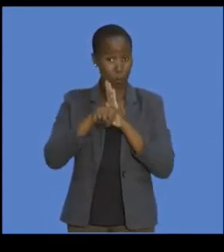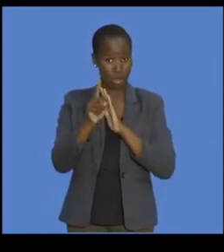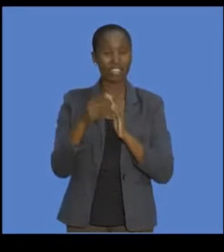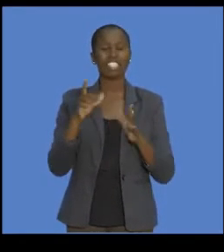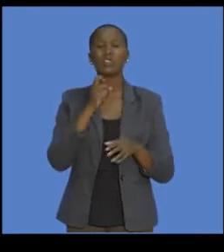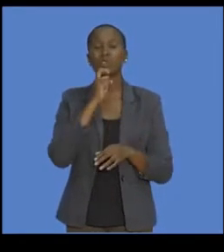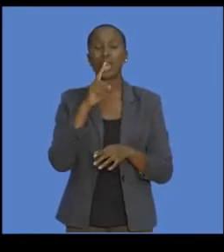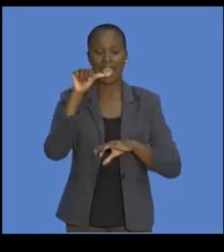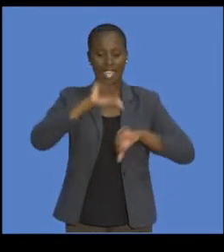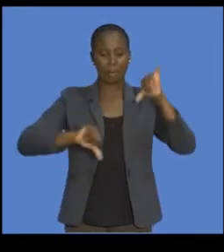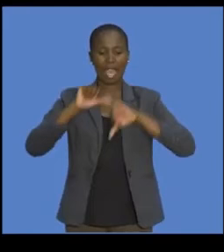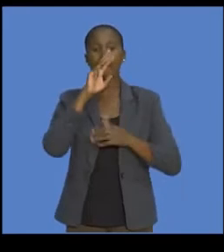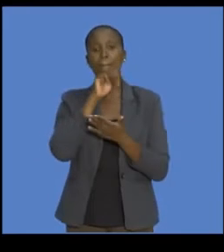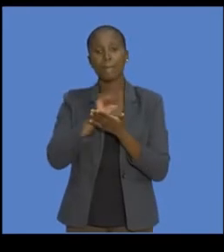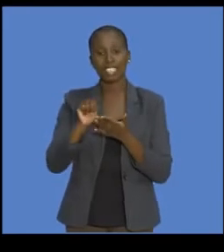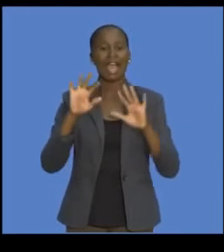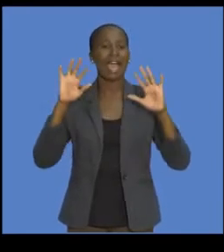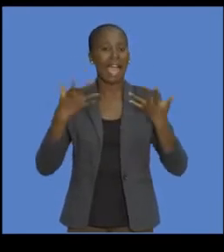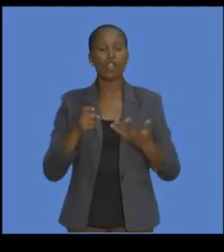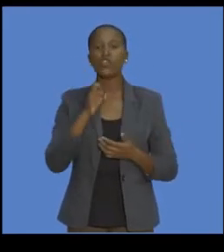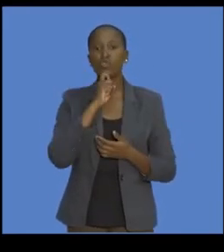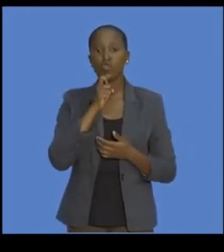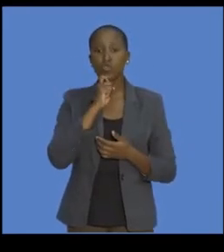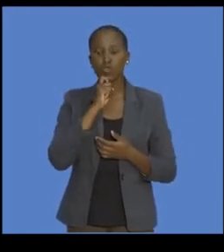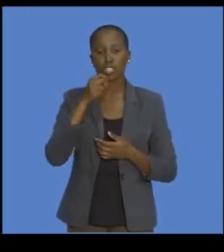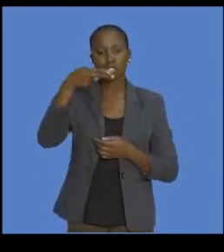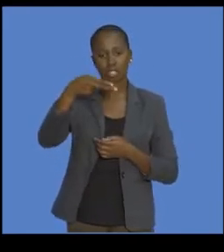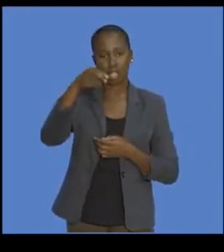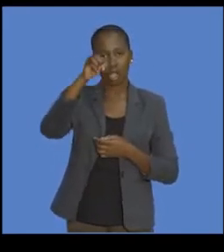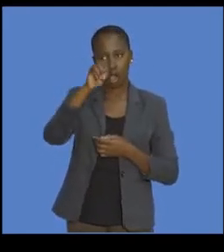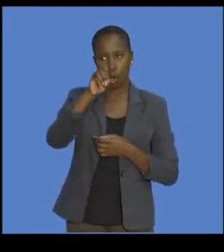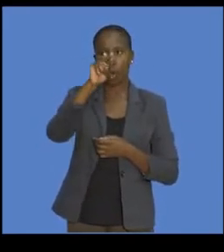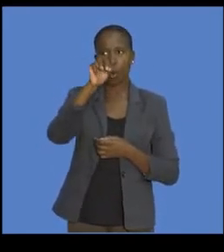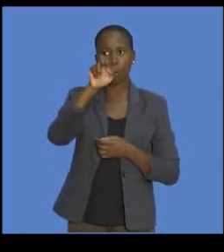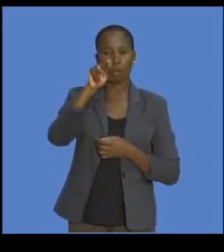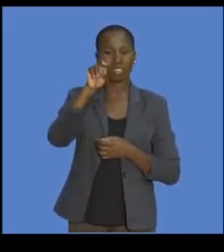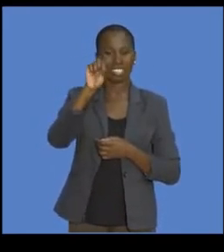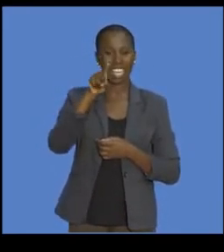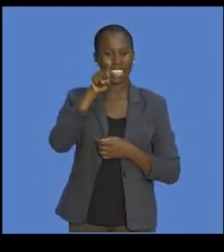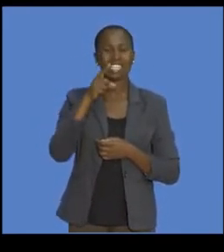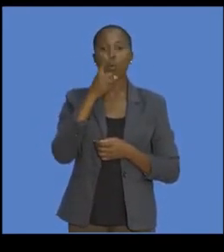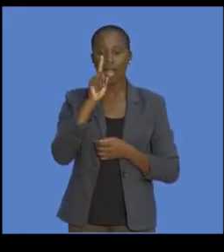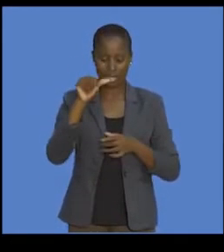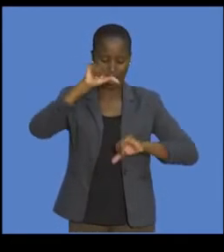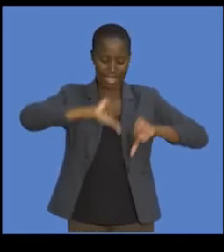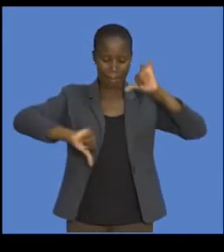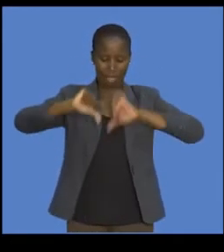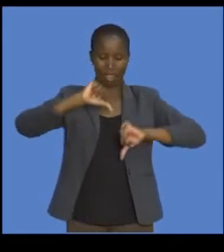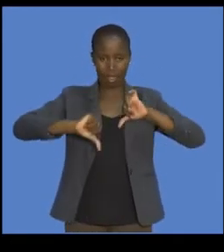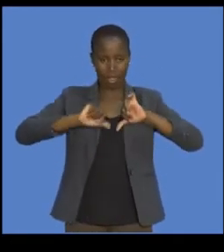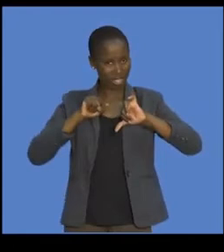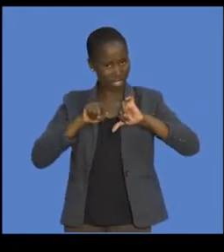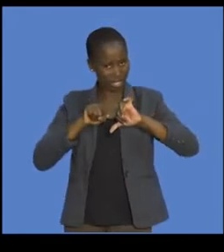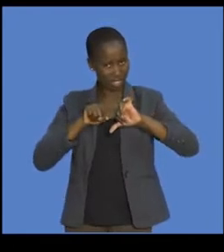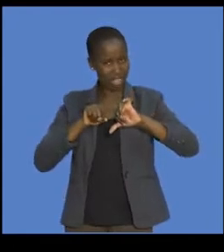messengers in the form of hormones. These are chemical substances that are secreted by cells into